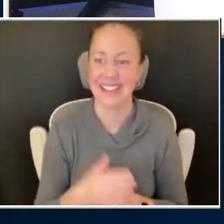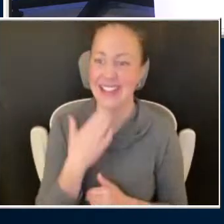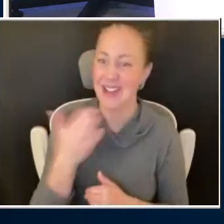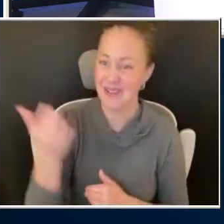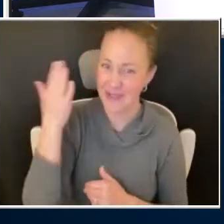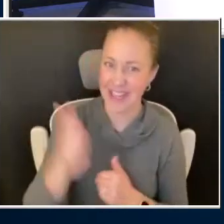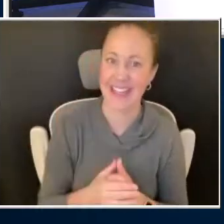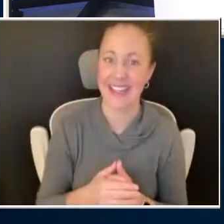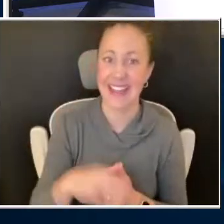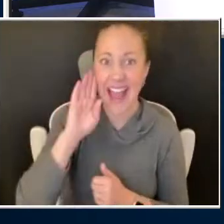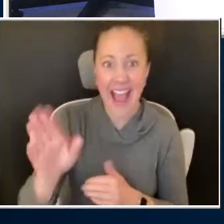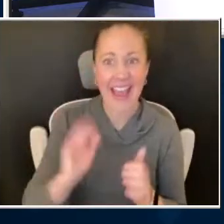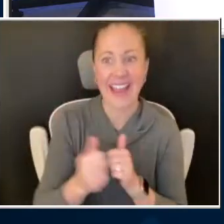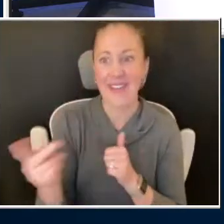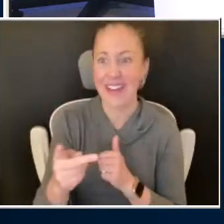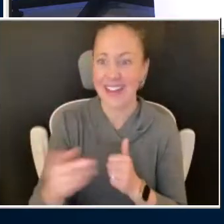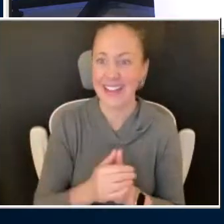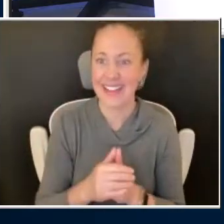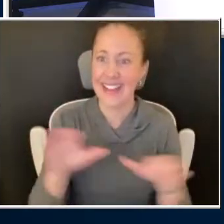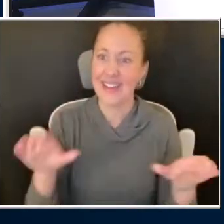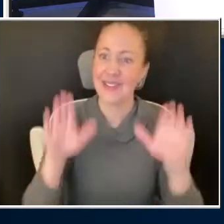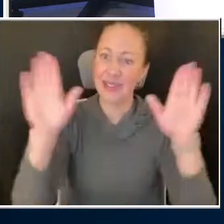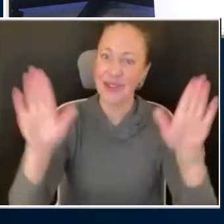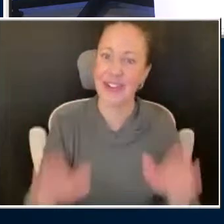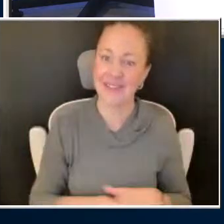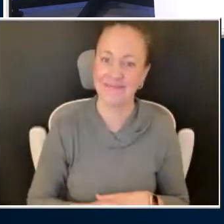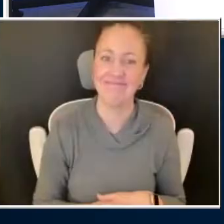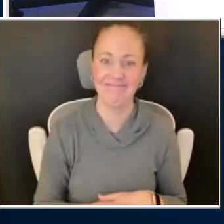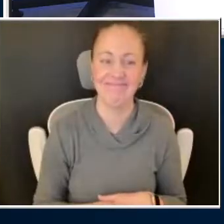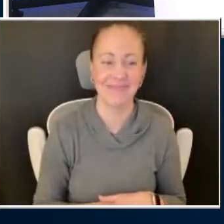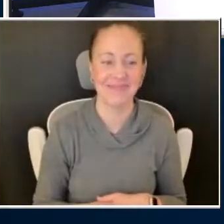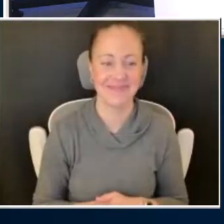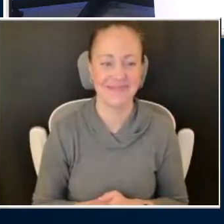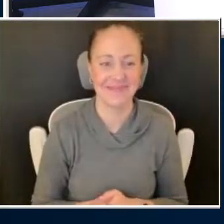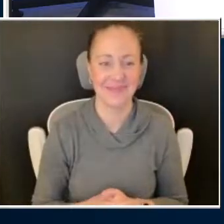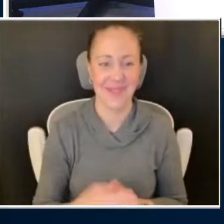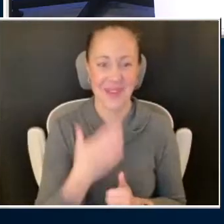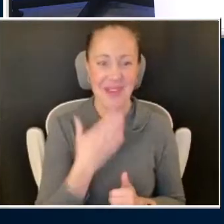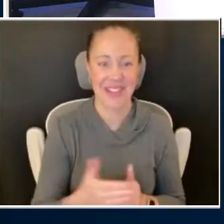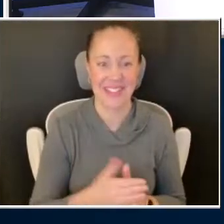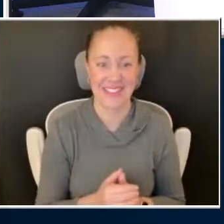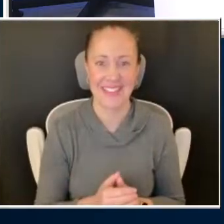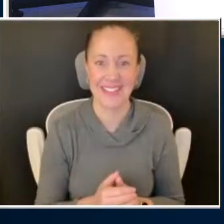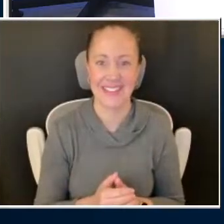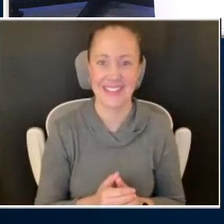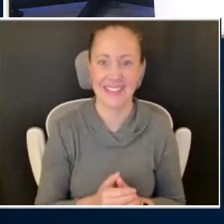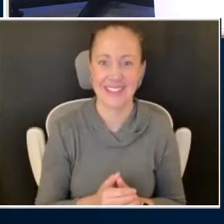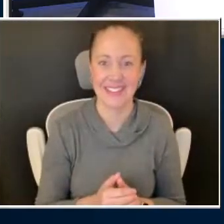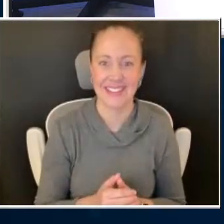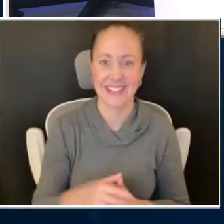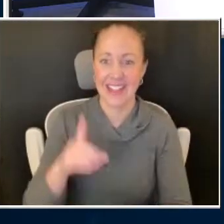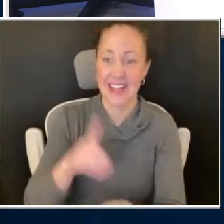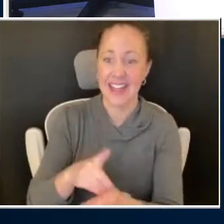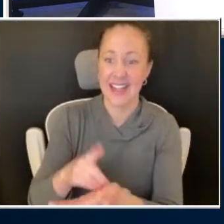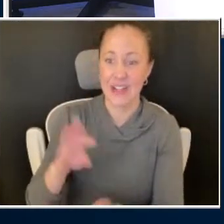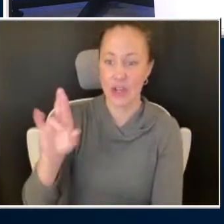you? We're doing great. Good. Dr. Vopot, Dr. Brian Vopot, can you hear me